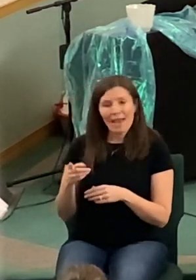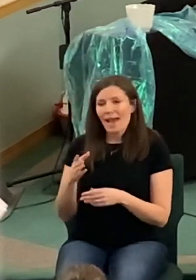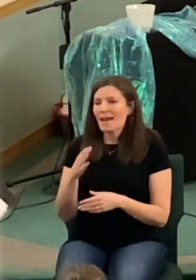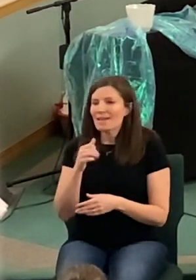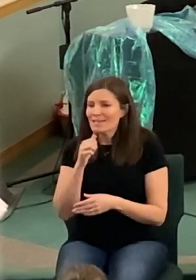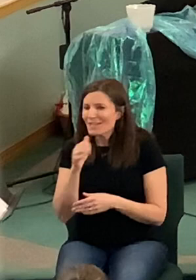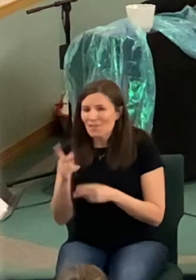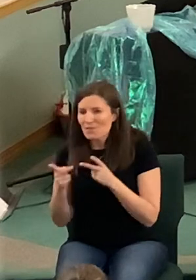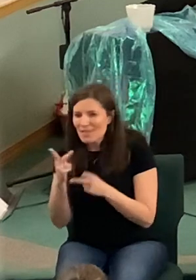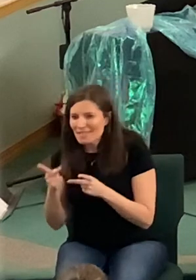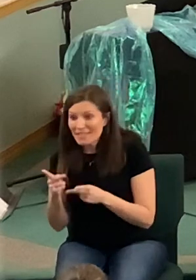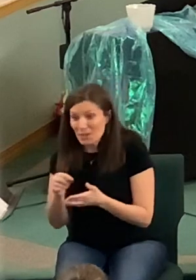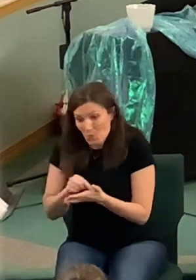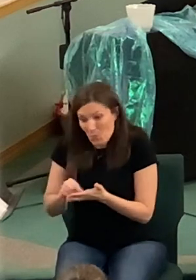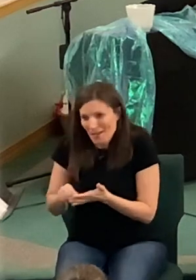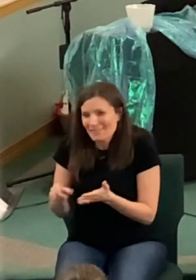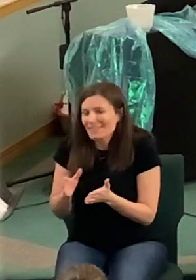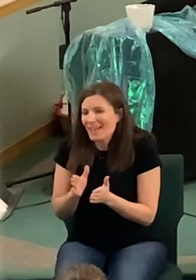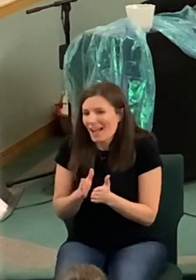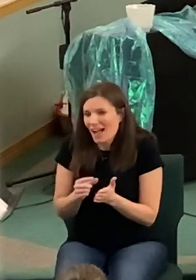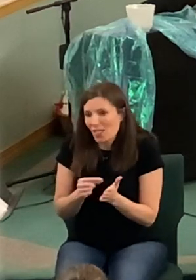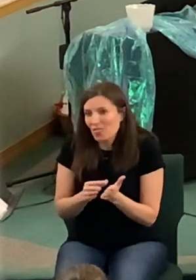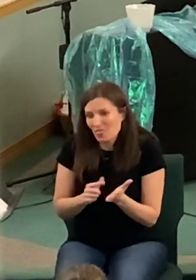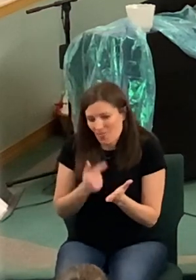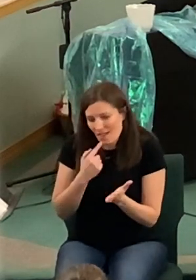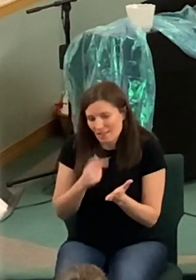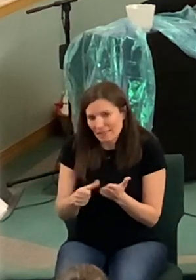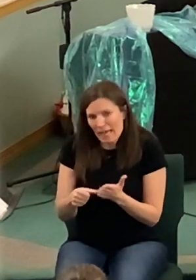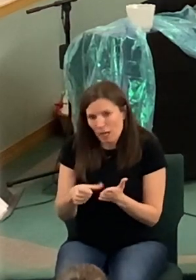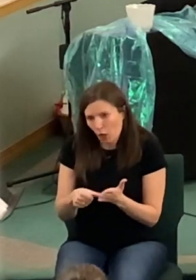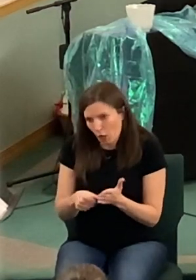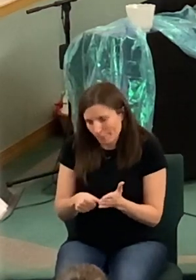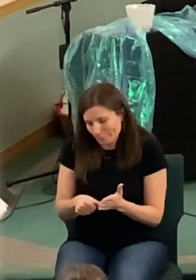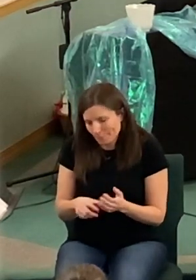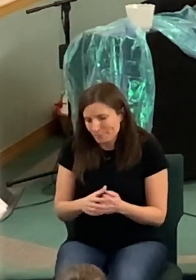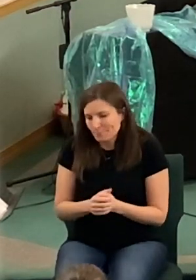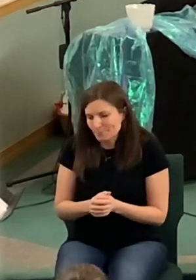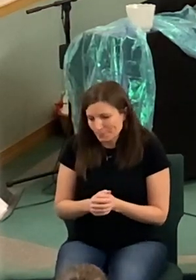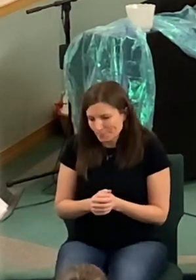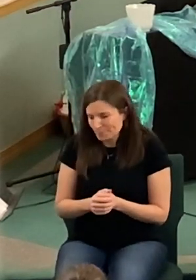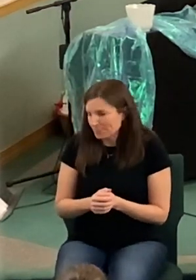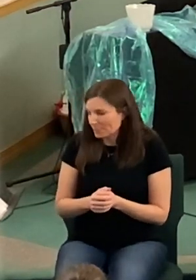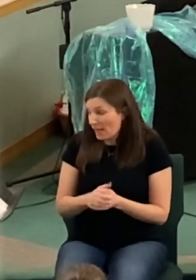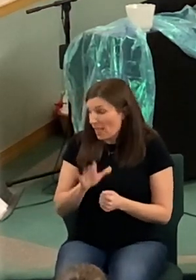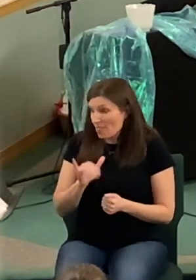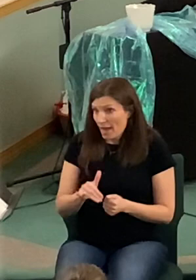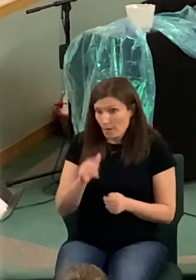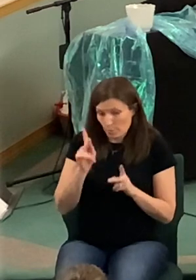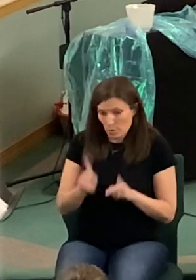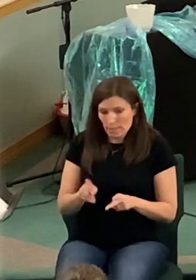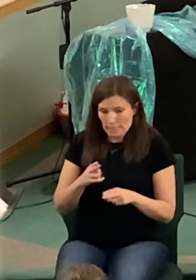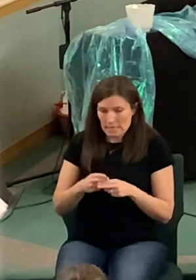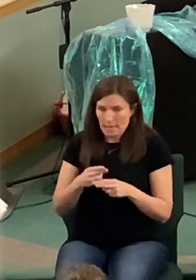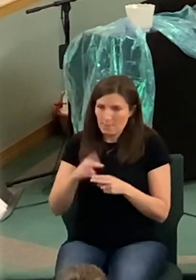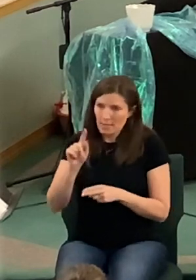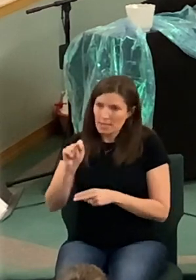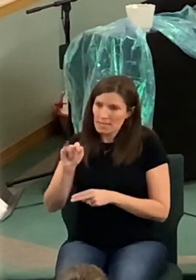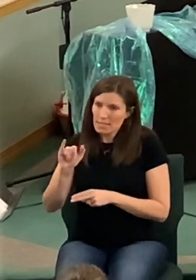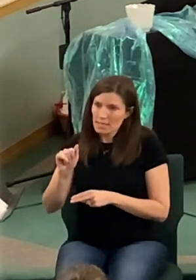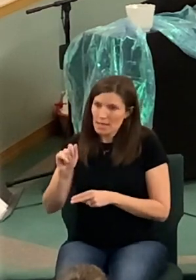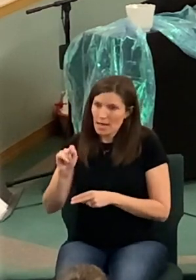sends back to the believers in Colossae that a guy named Tychicus carries back to